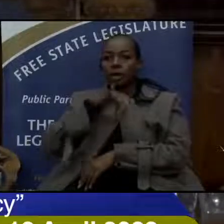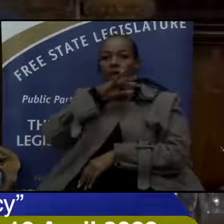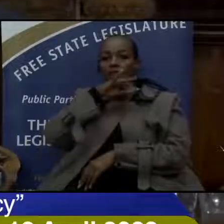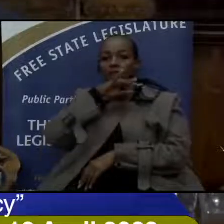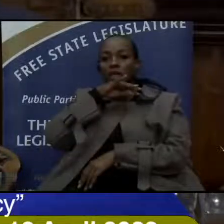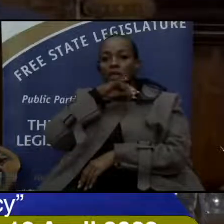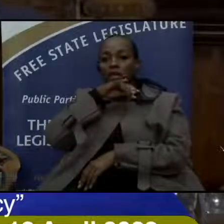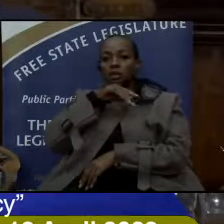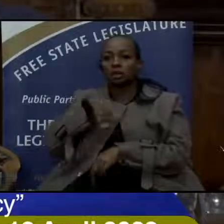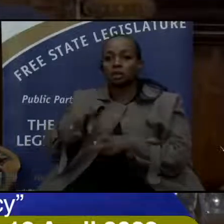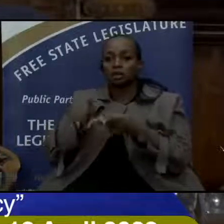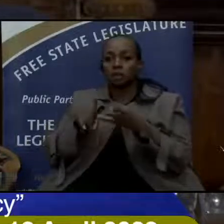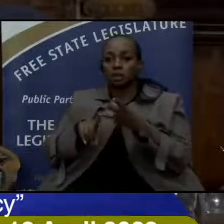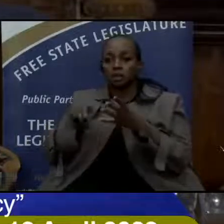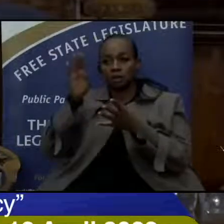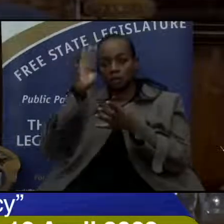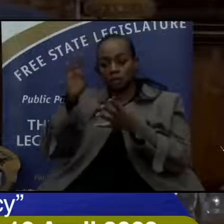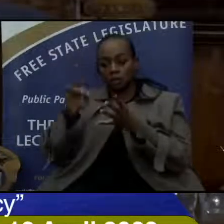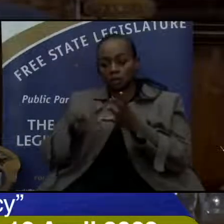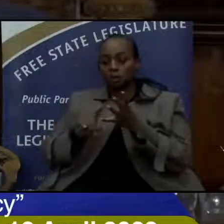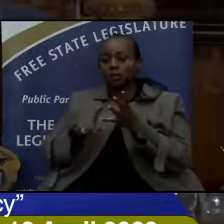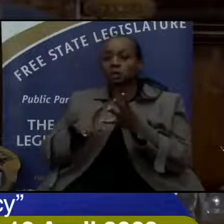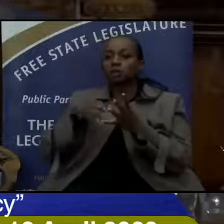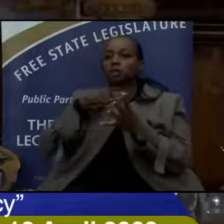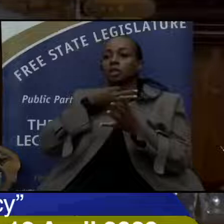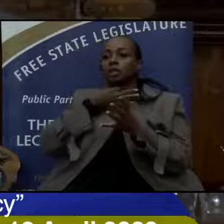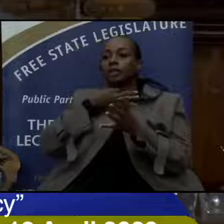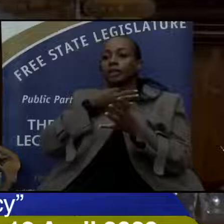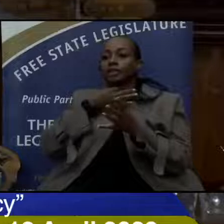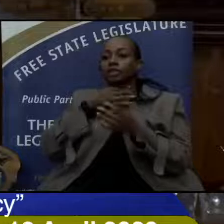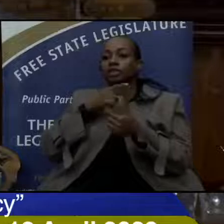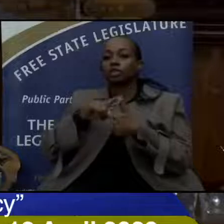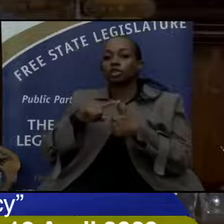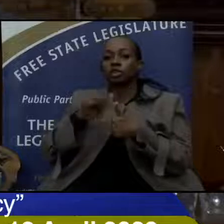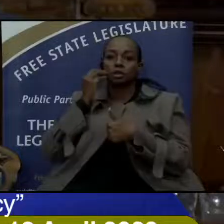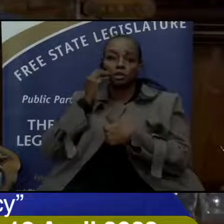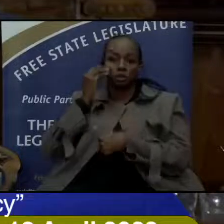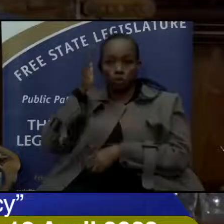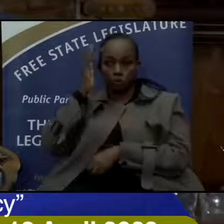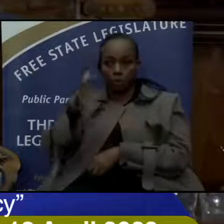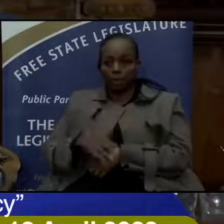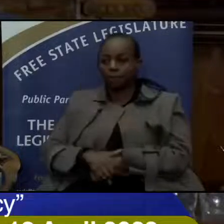Goeiemorgen, good morning. Absheni dumelang.